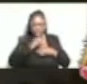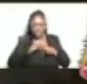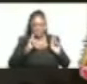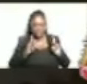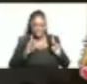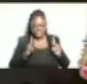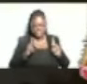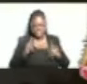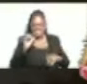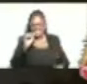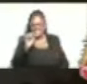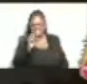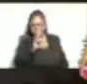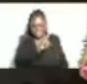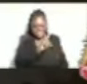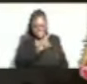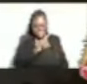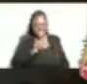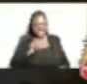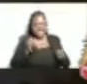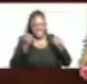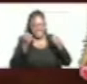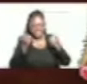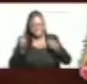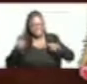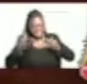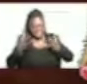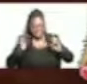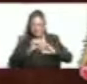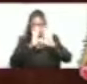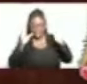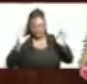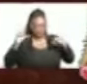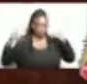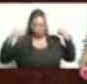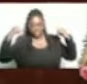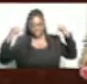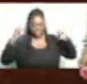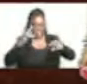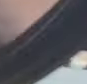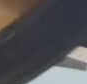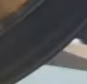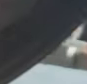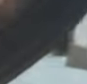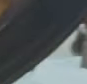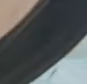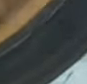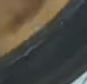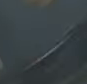ADHD, and let them go crazy with a bunch of lights. Desmond Saunders, The Bahamas Tonight.